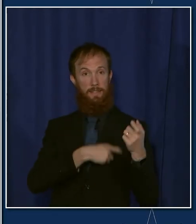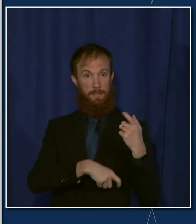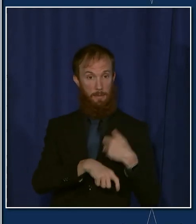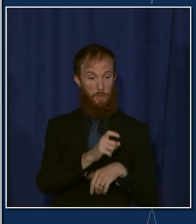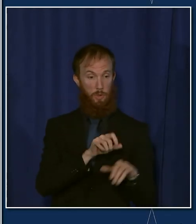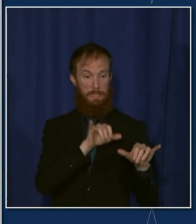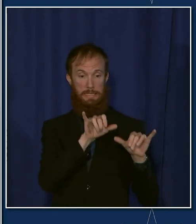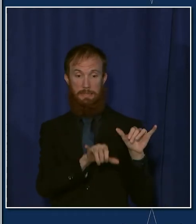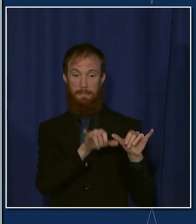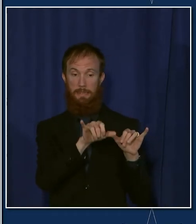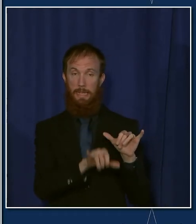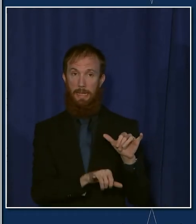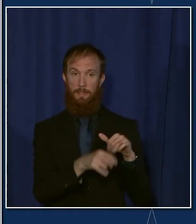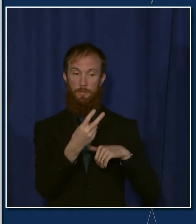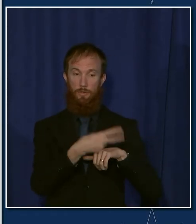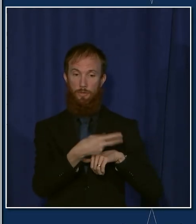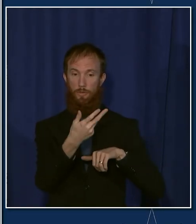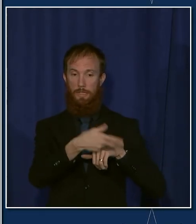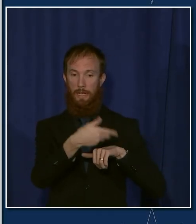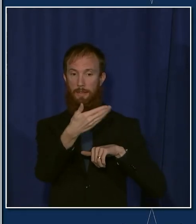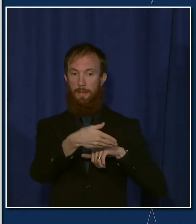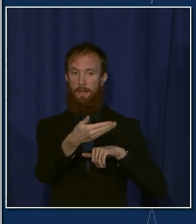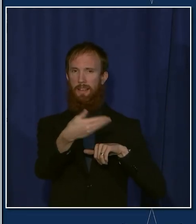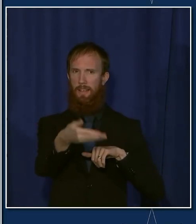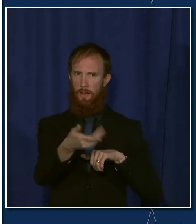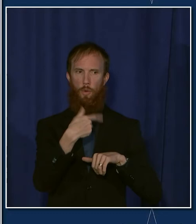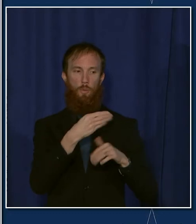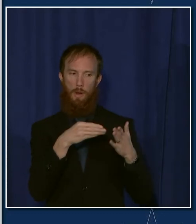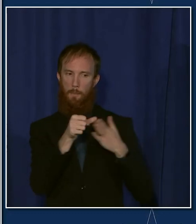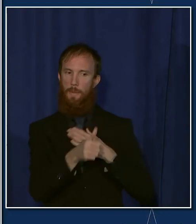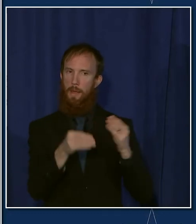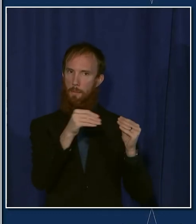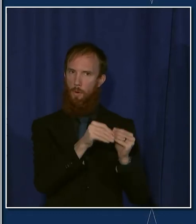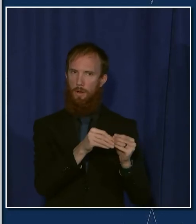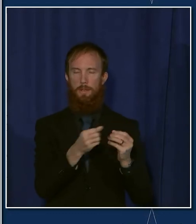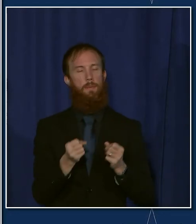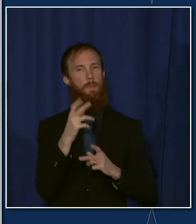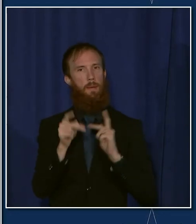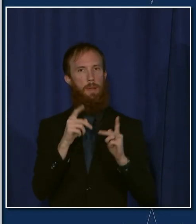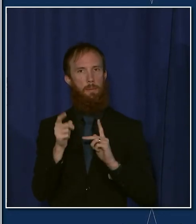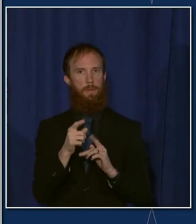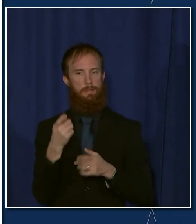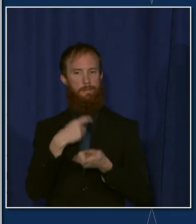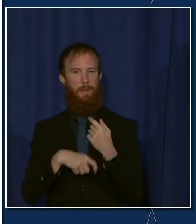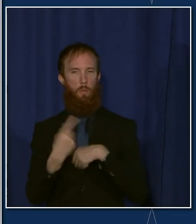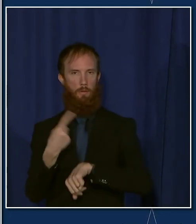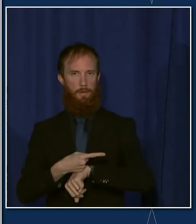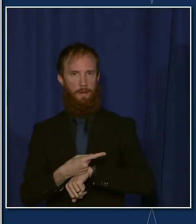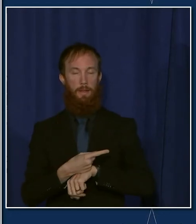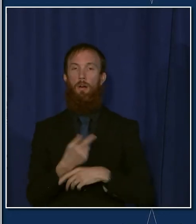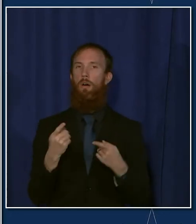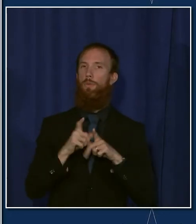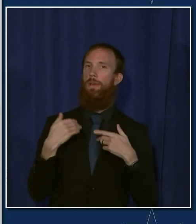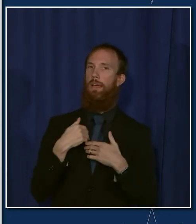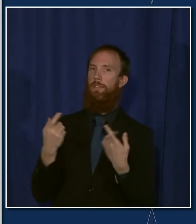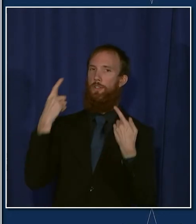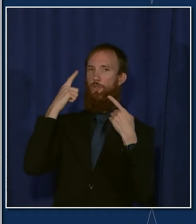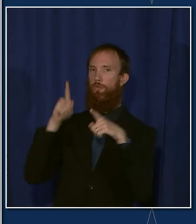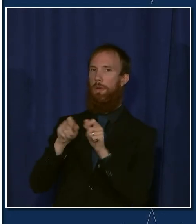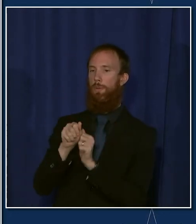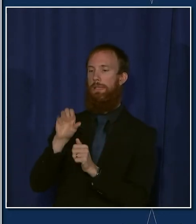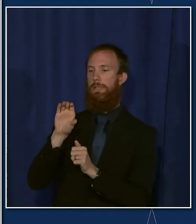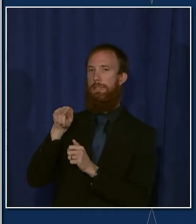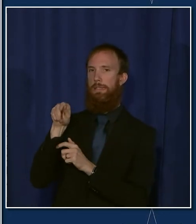assignment for multiple days, because most of these individuals are day-to-day subs. We've also set up an agreement with the CTU to actually put aside $10